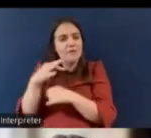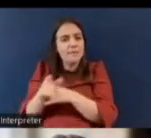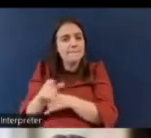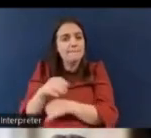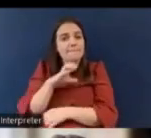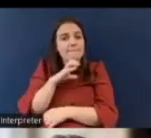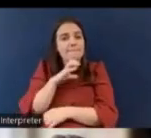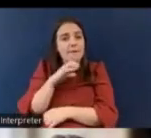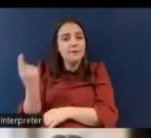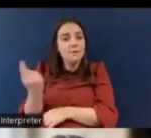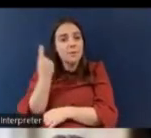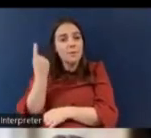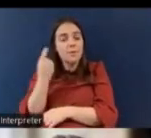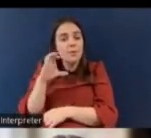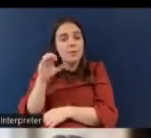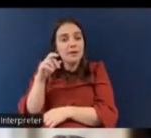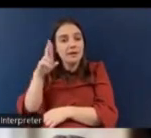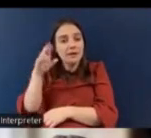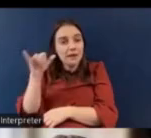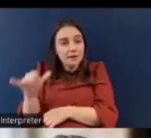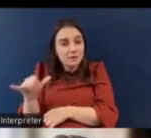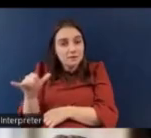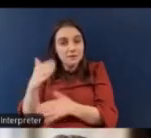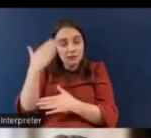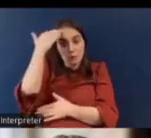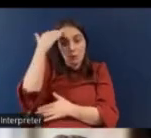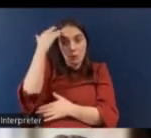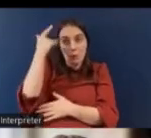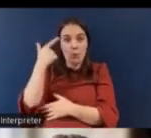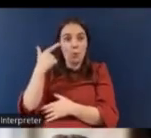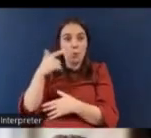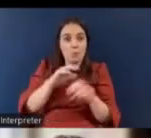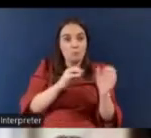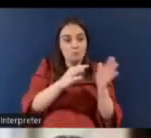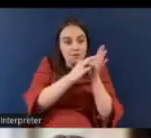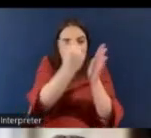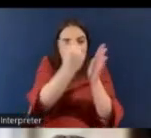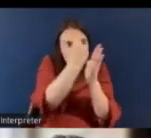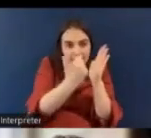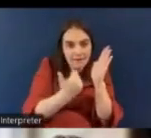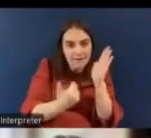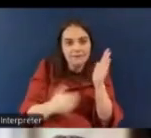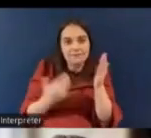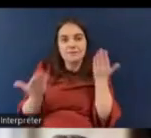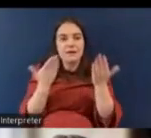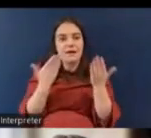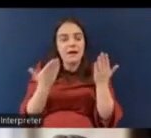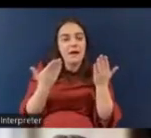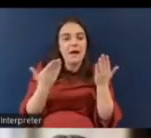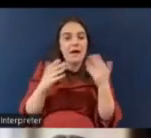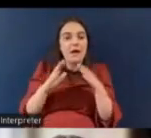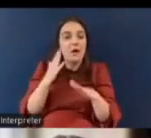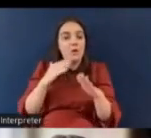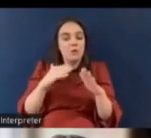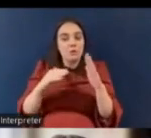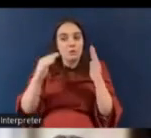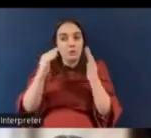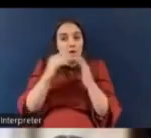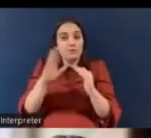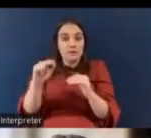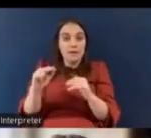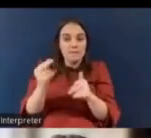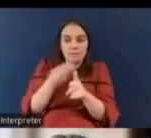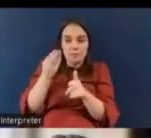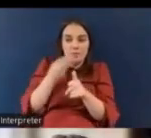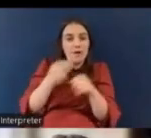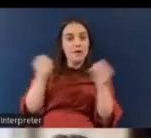Monaghan was the only county that someone in the group knew who had kind of given guidance on how households can prepare themselves for a storm